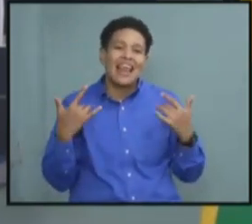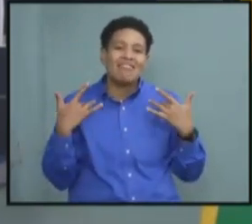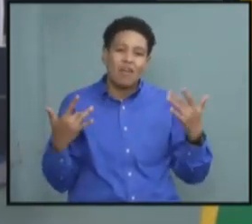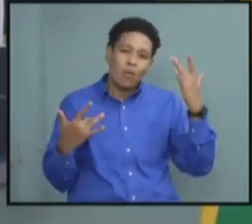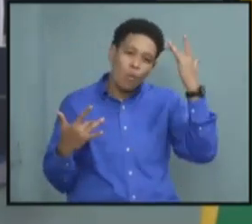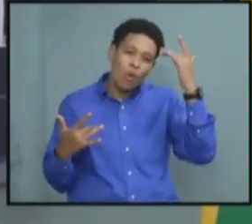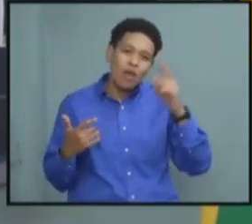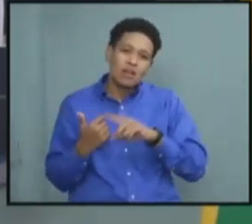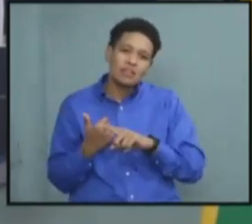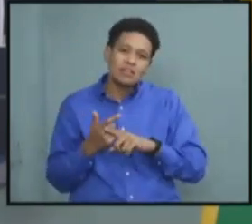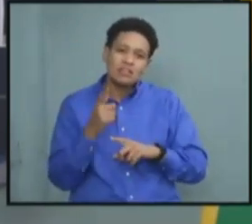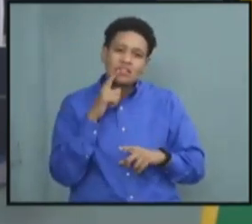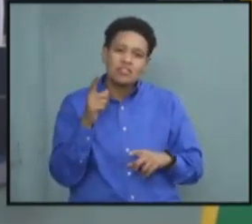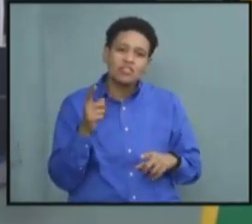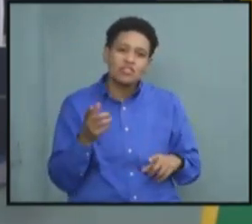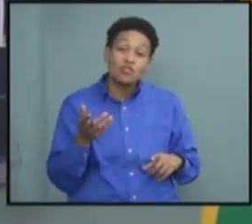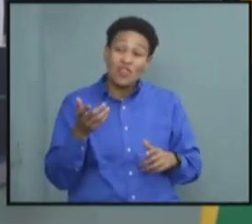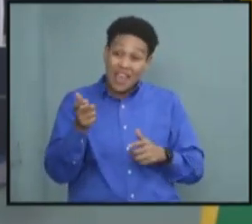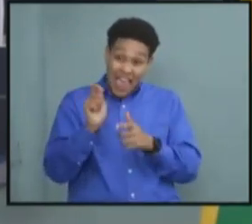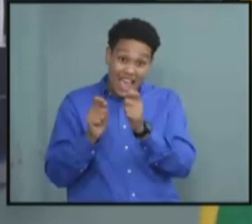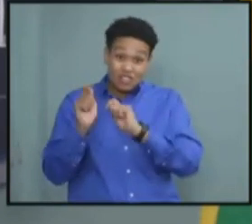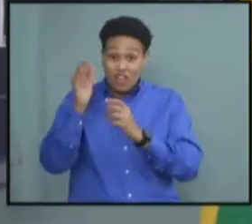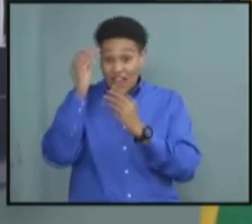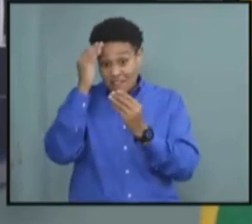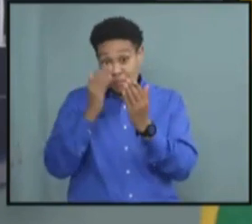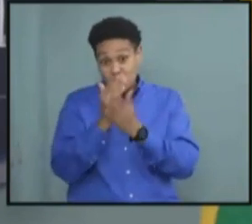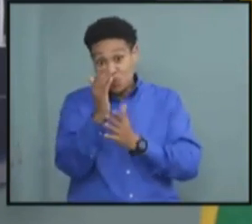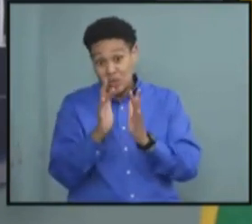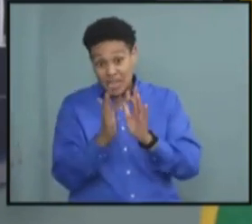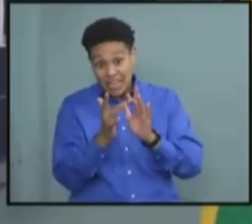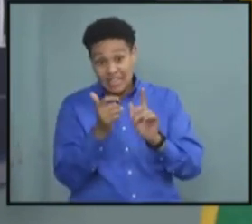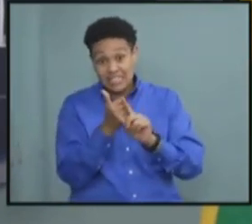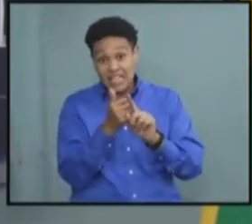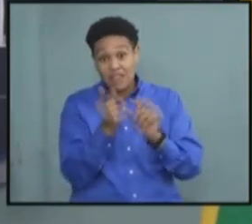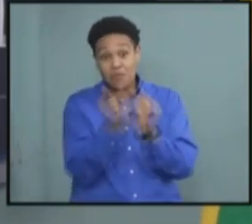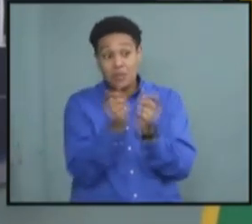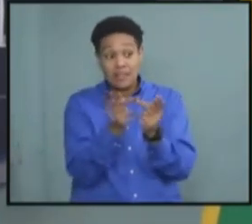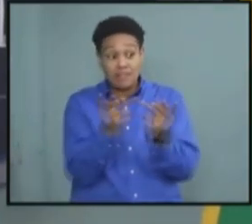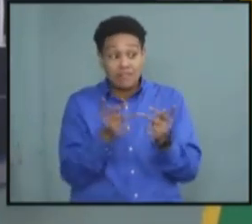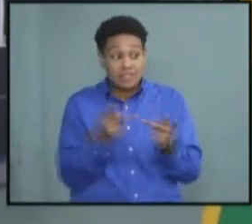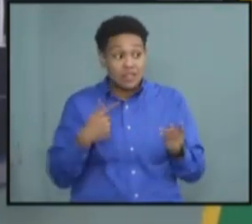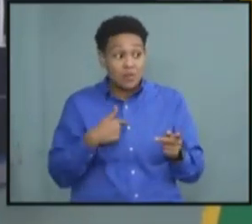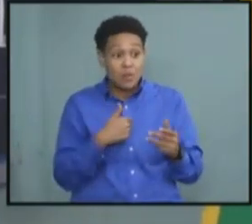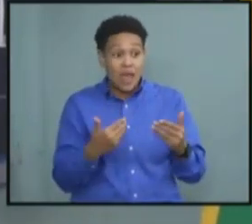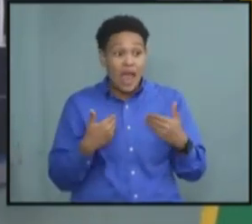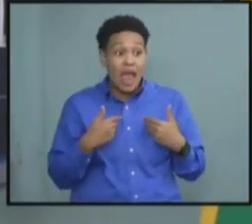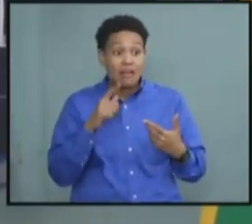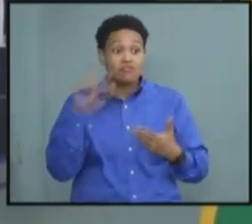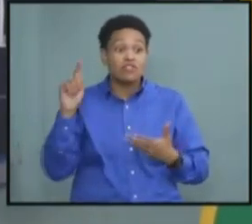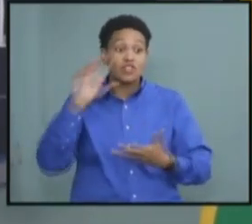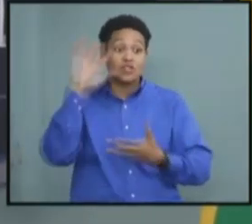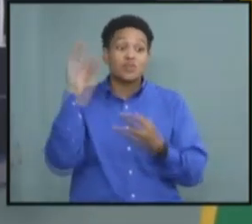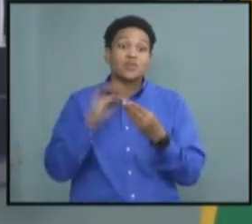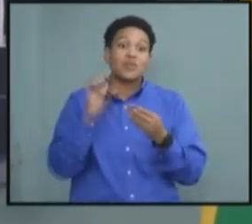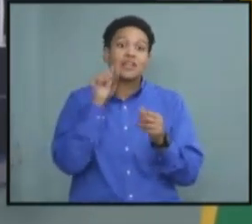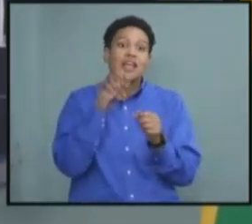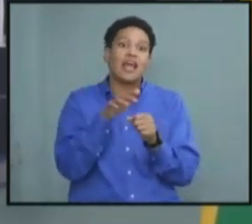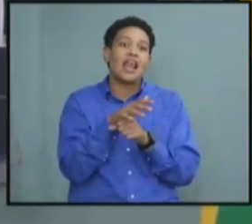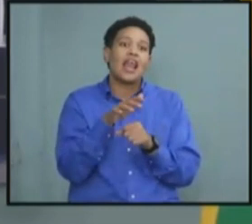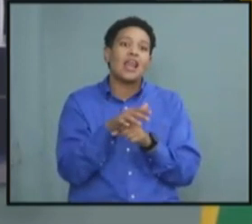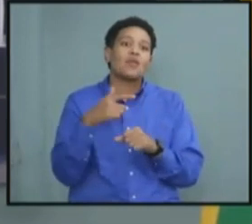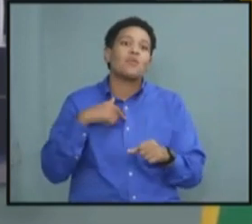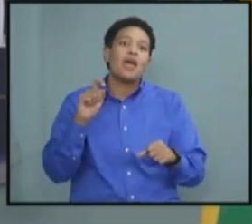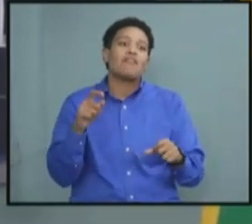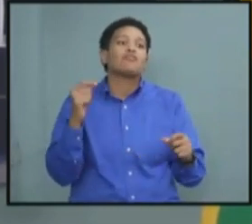because to extract information through the internet with the facilities that we have is totally inadequate, Prime Minister, and we have